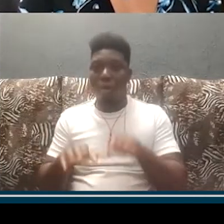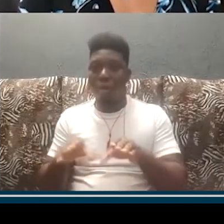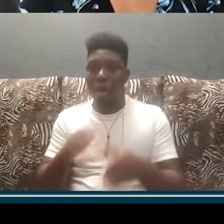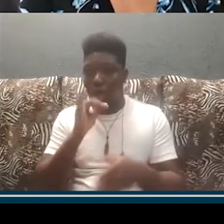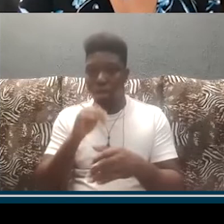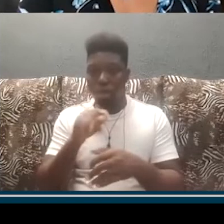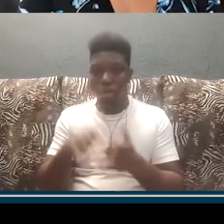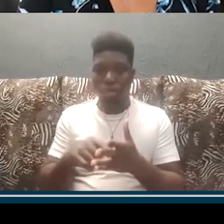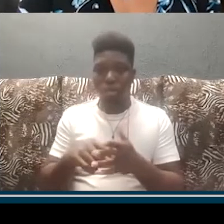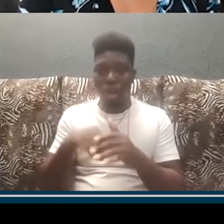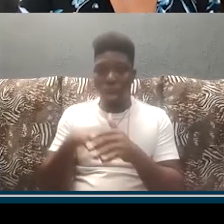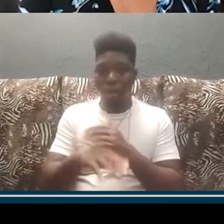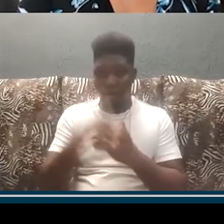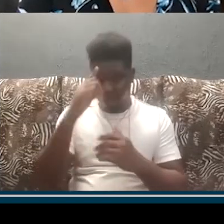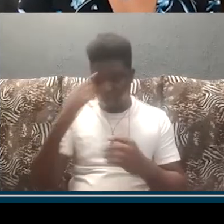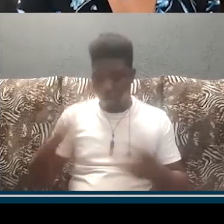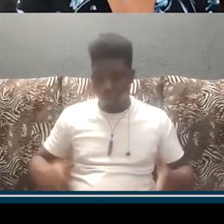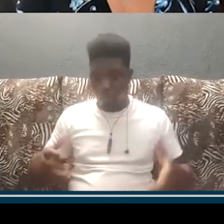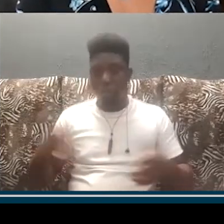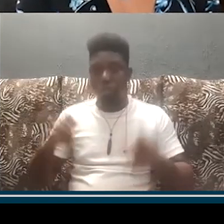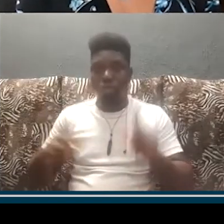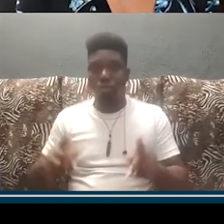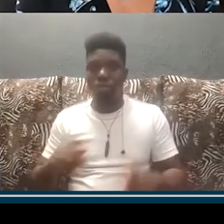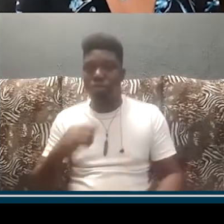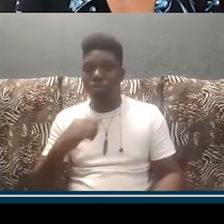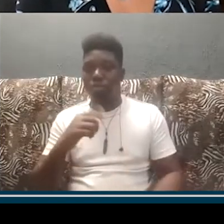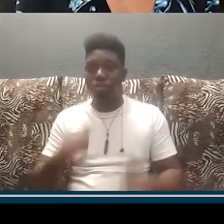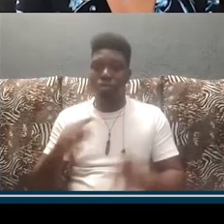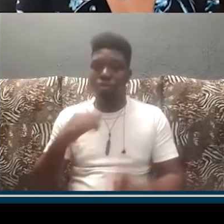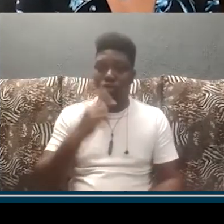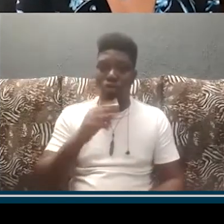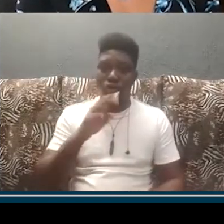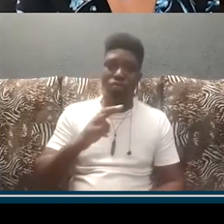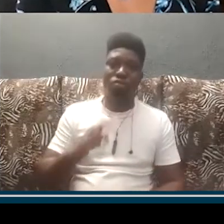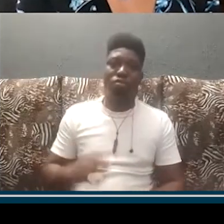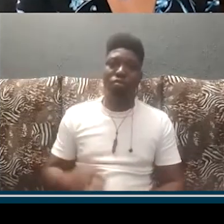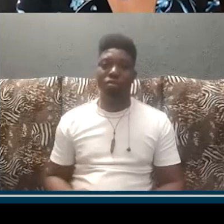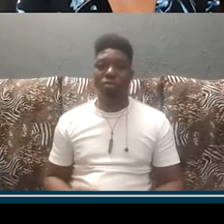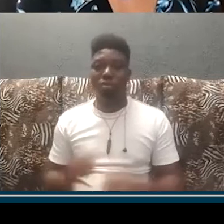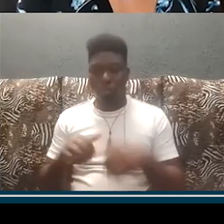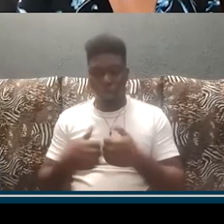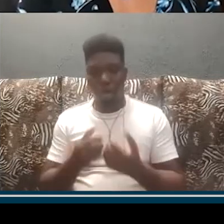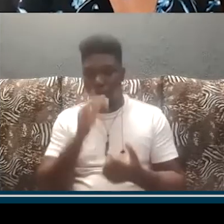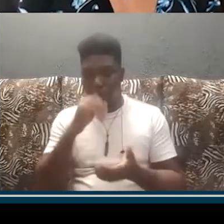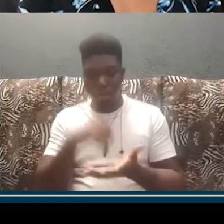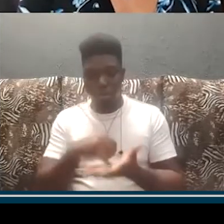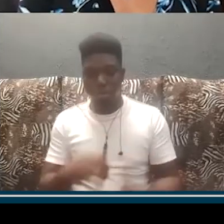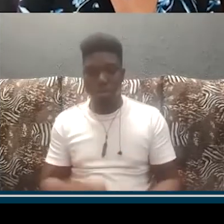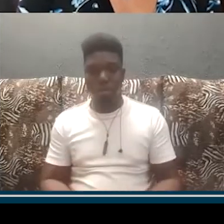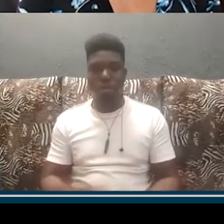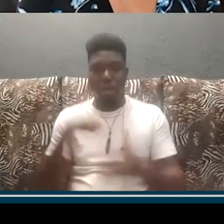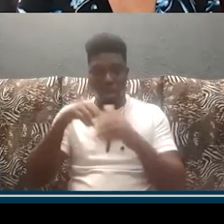people and people who use a cane, like blind people? Like, how is this accessible? Like, advocate in